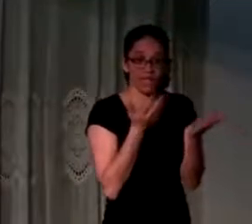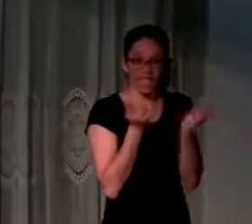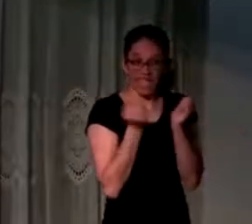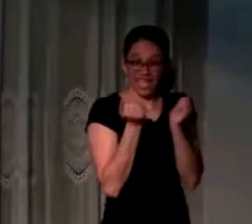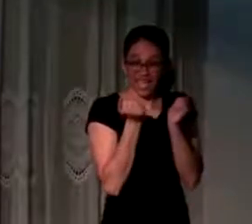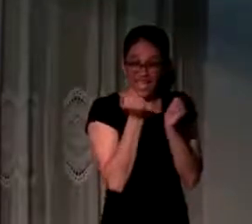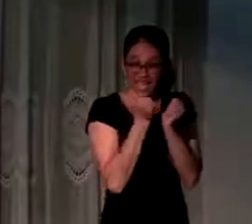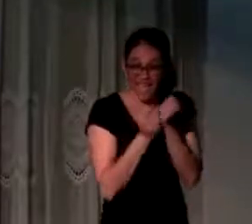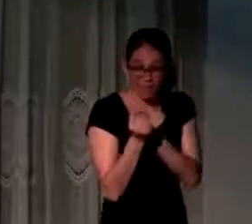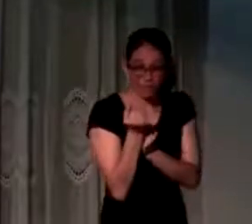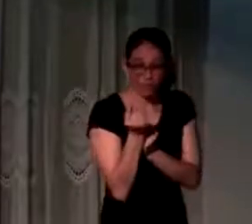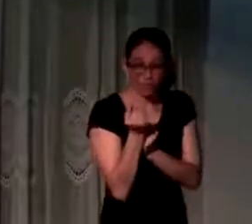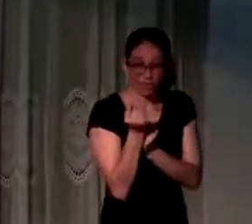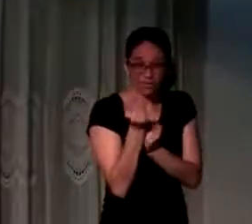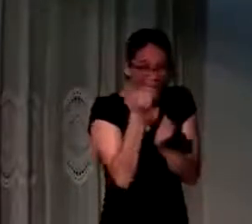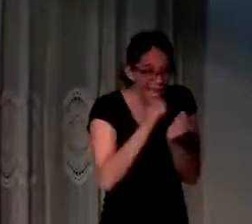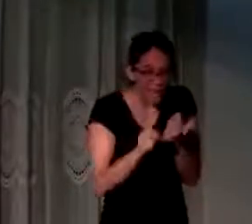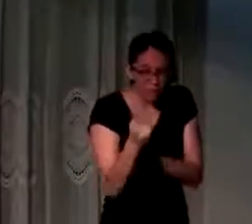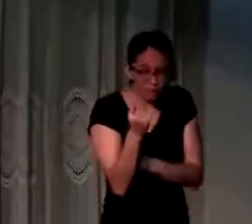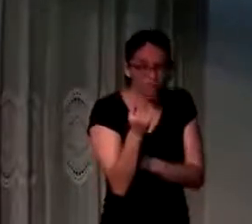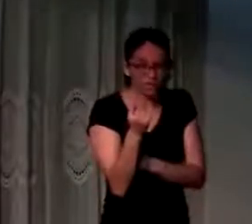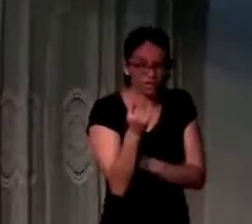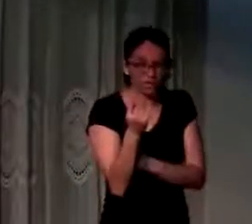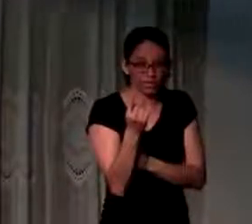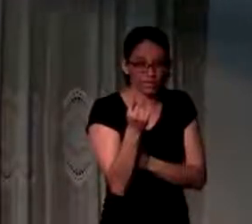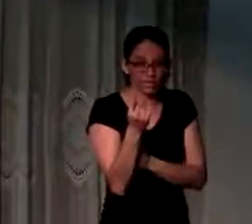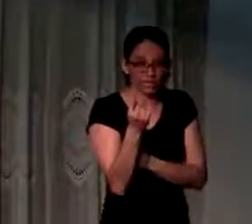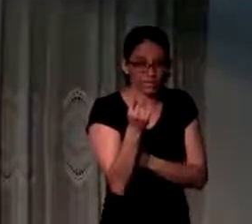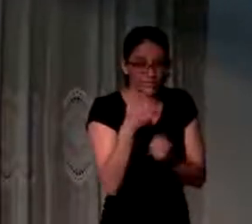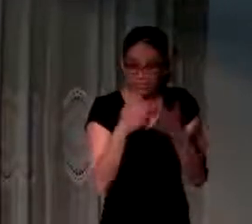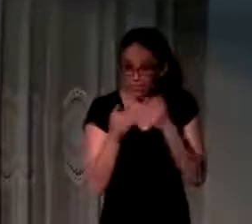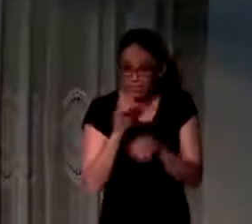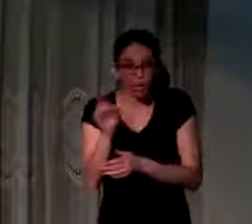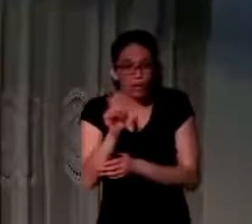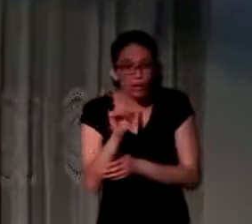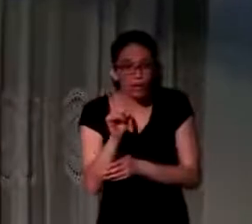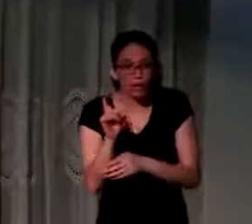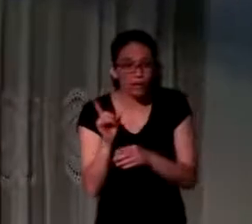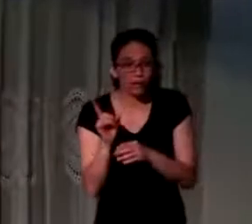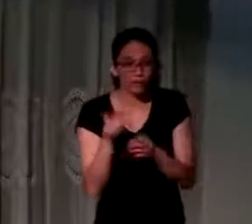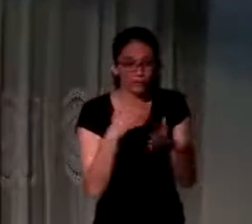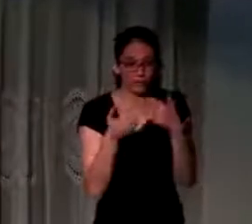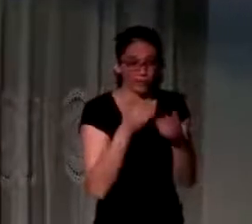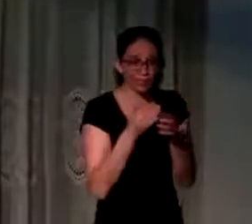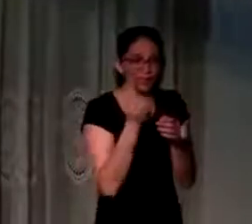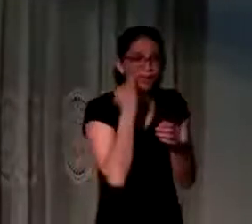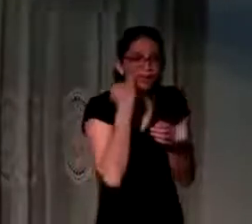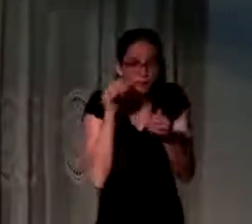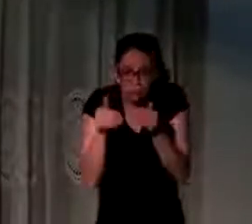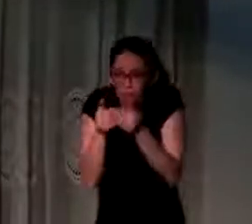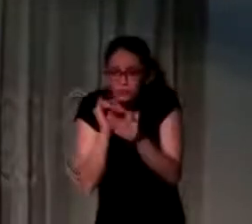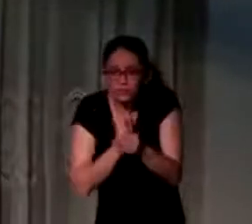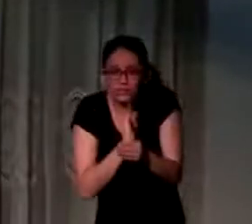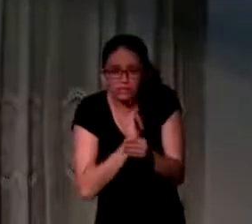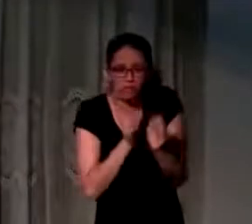anybody, anywhere, no matter how far away from Israel you might